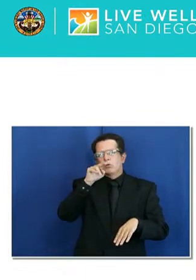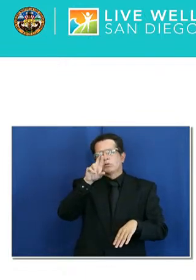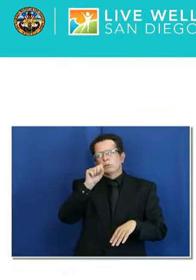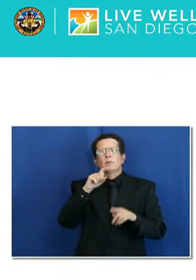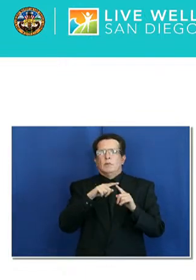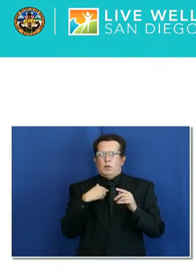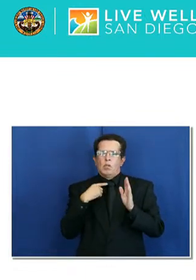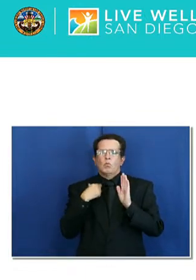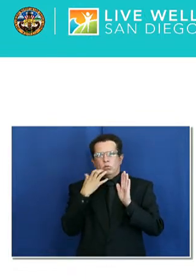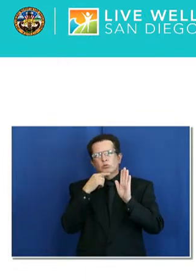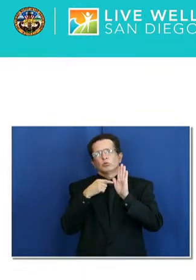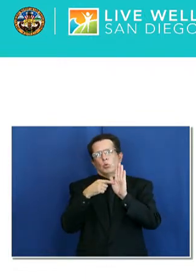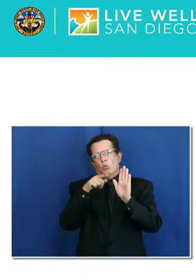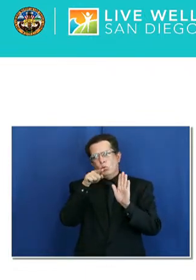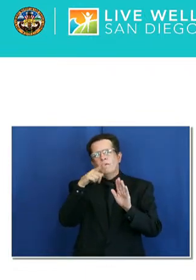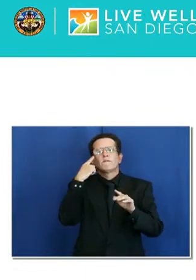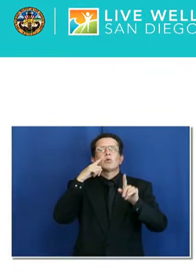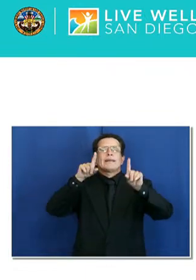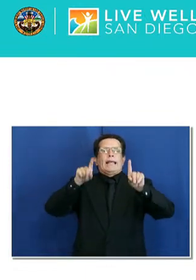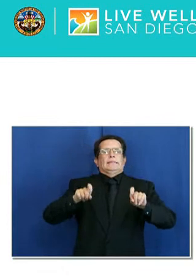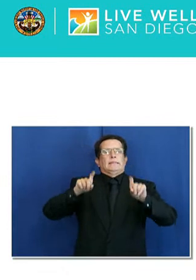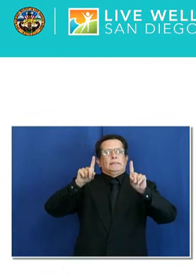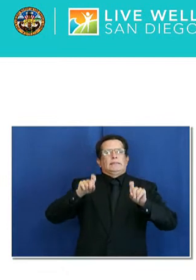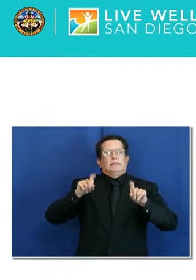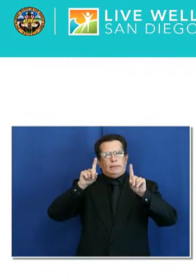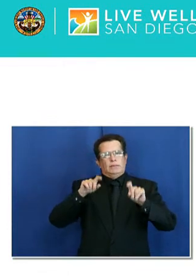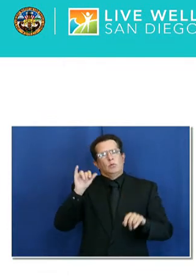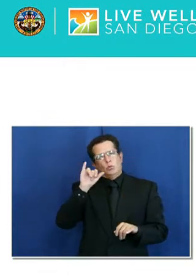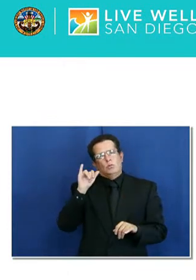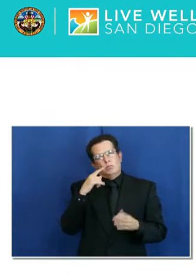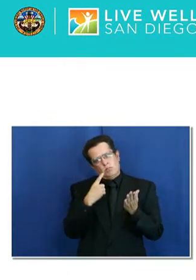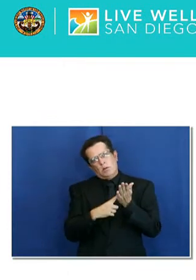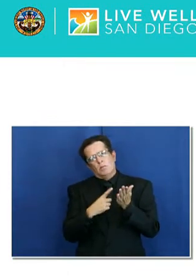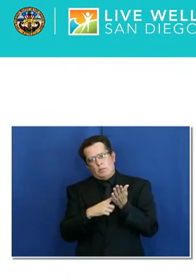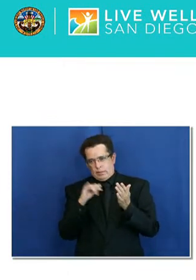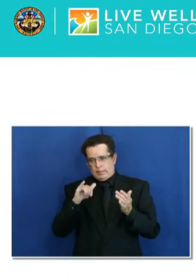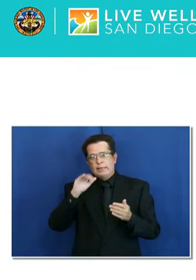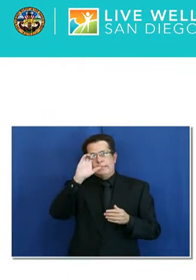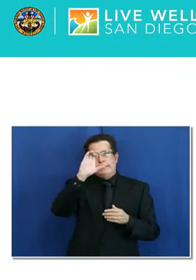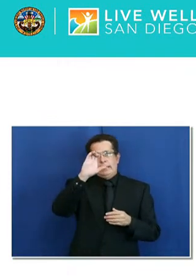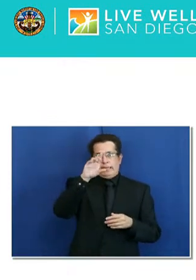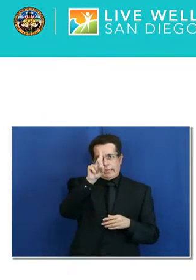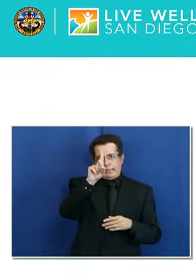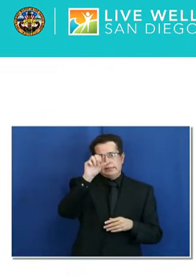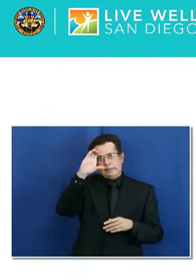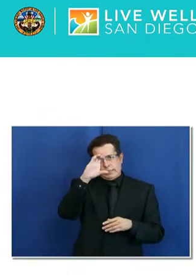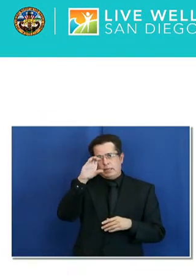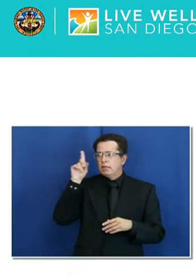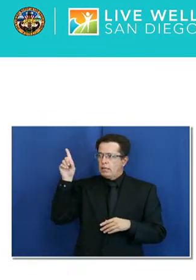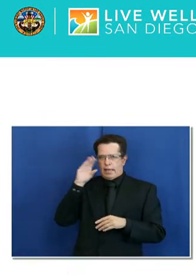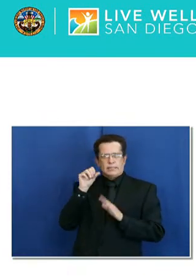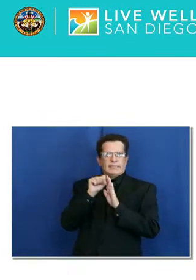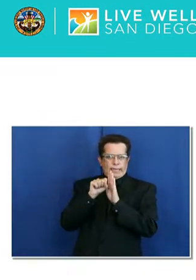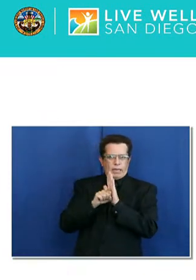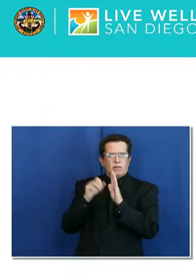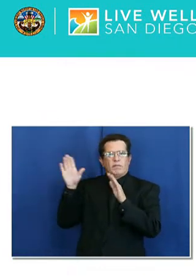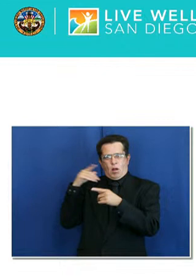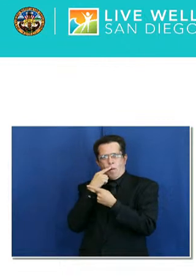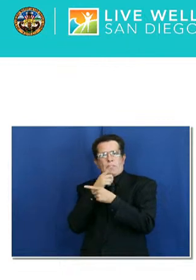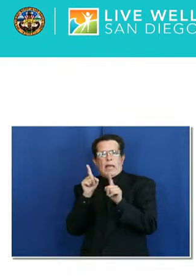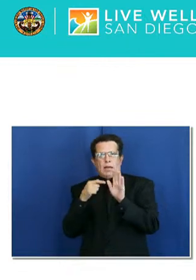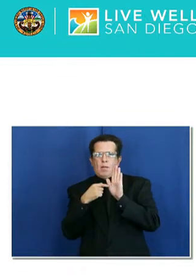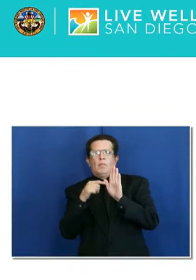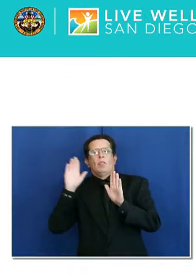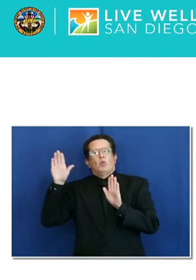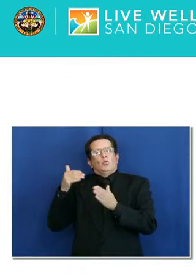and provide information about testing. Since the CDC and the state have both updated their testing guidance,